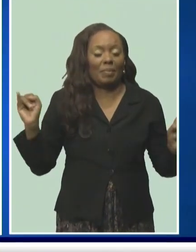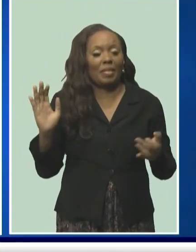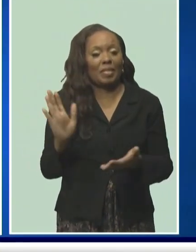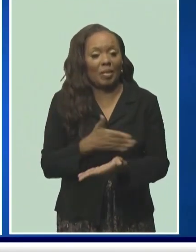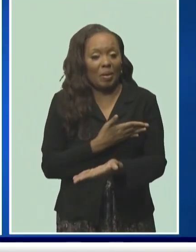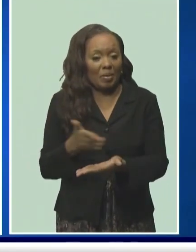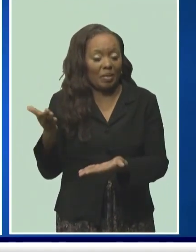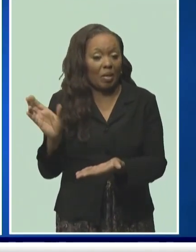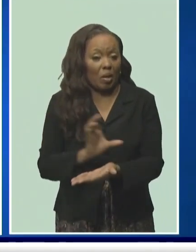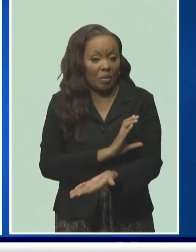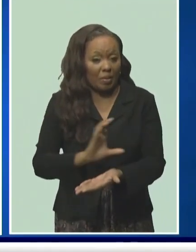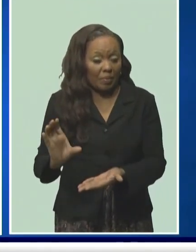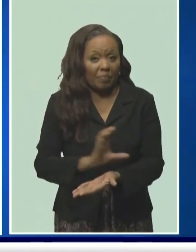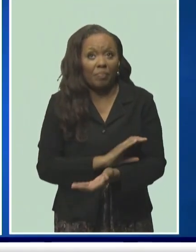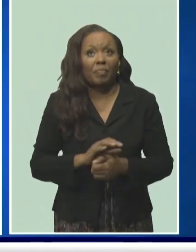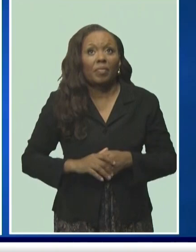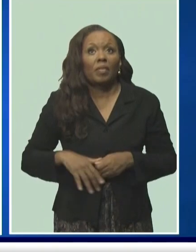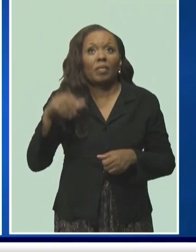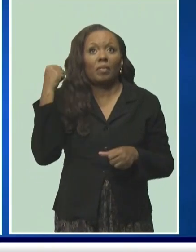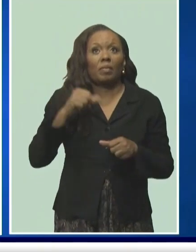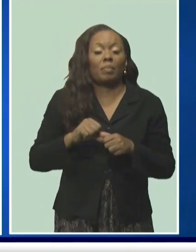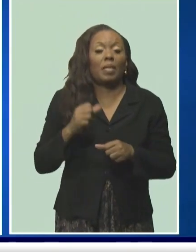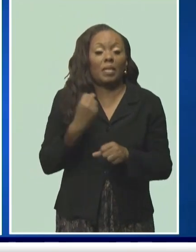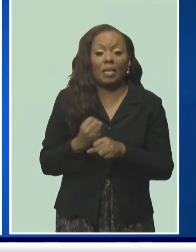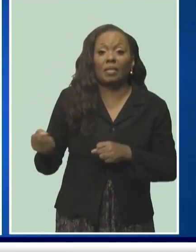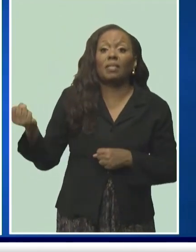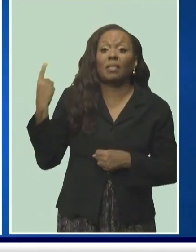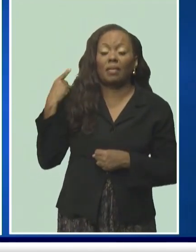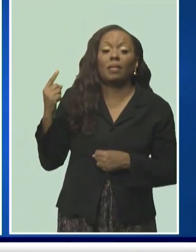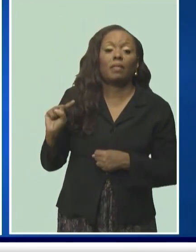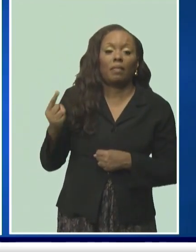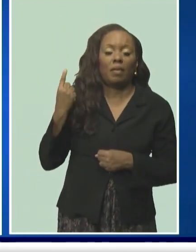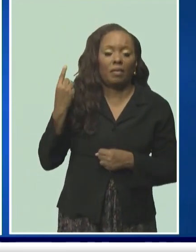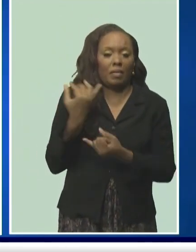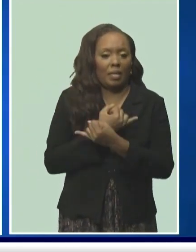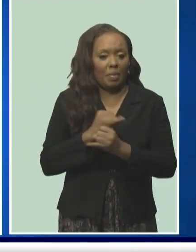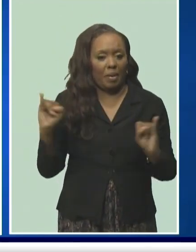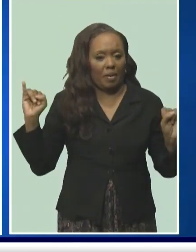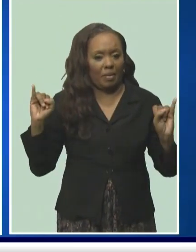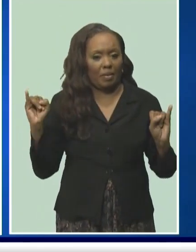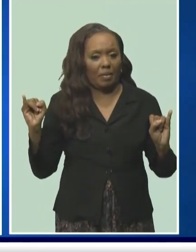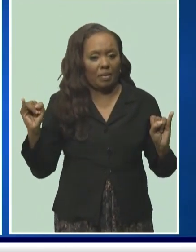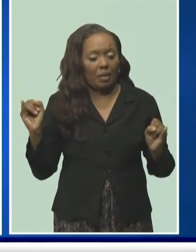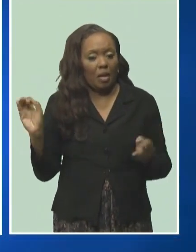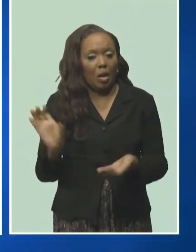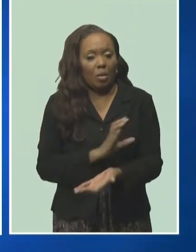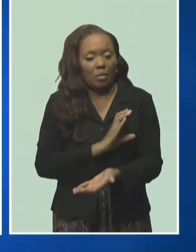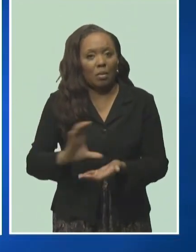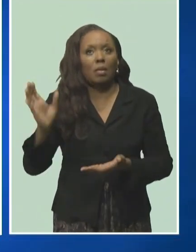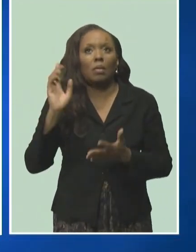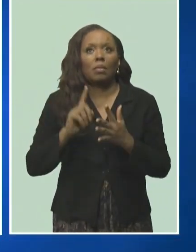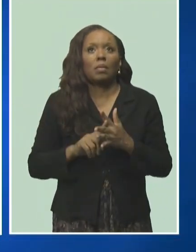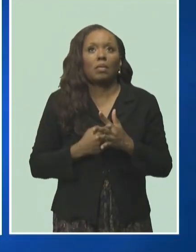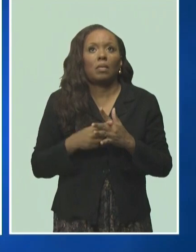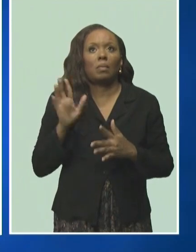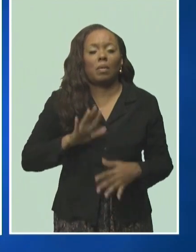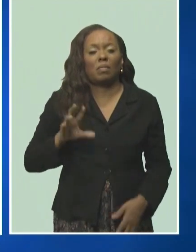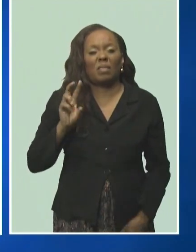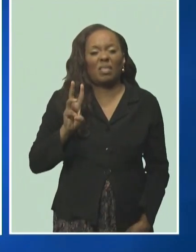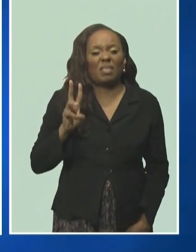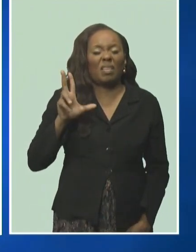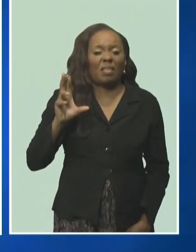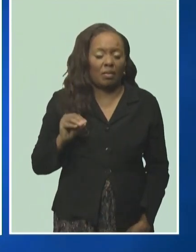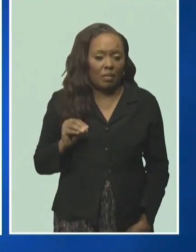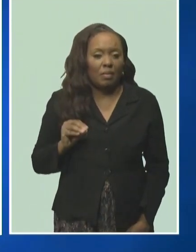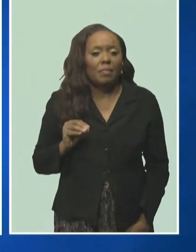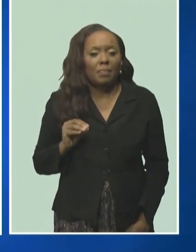Now, we would have had the inaugural Independence concert last year, and we are continuing this year. That concert will start at just about 6:30